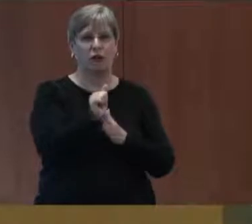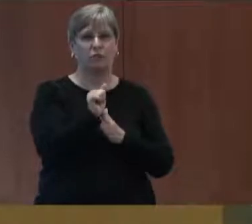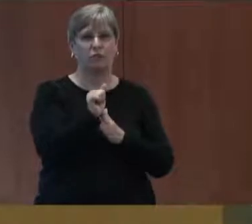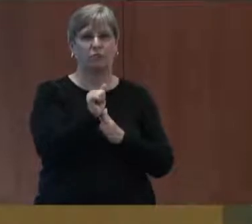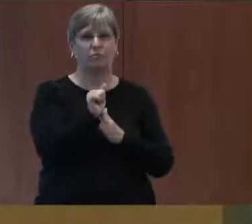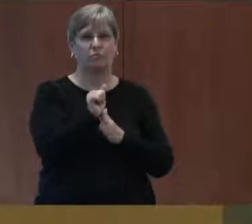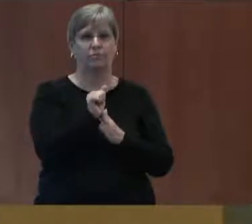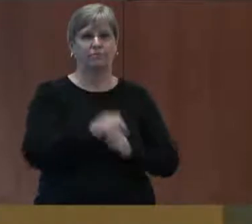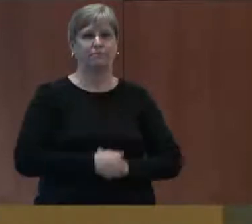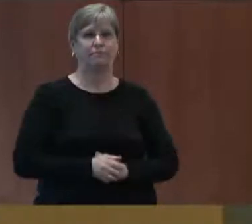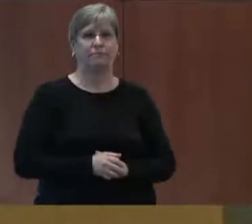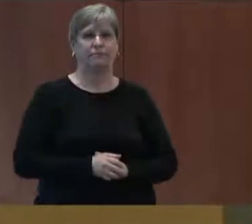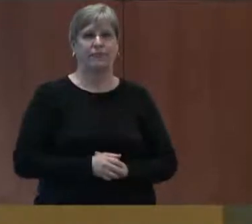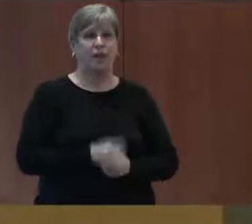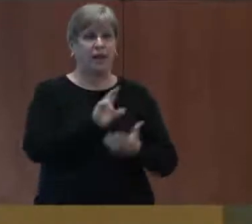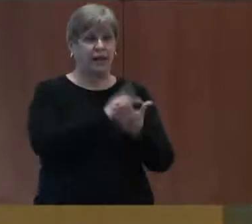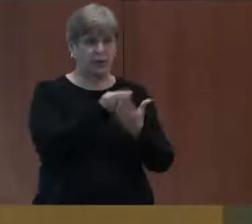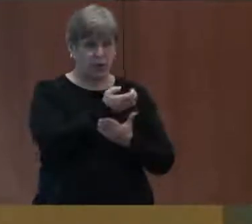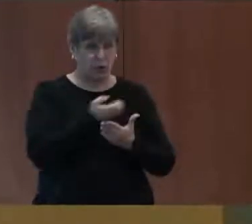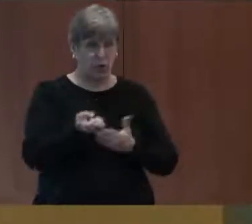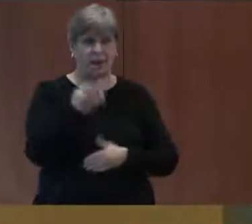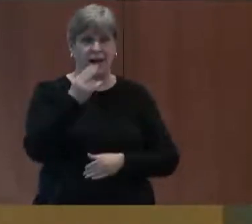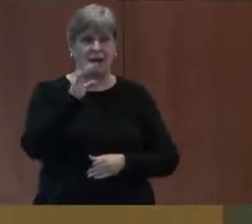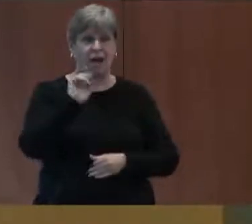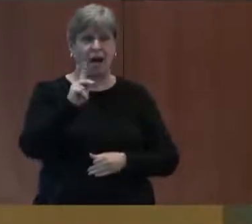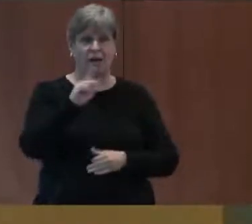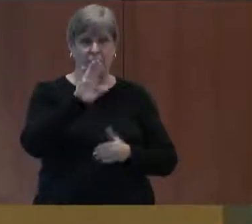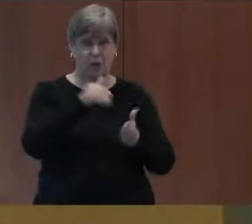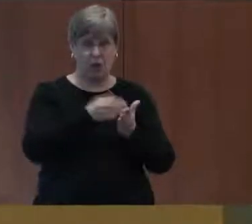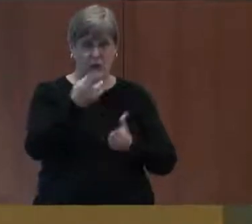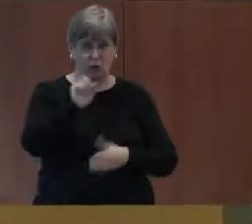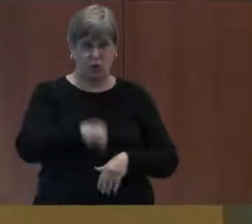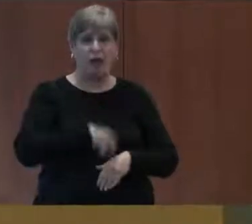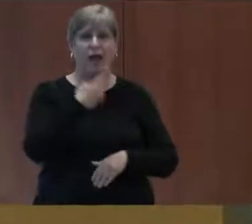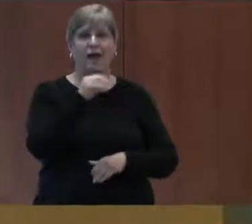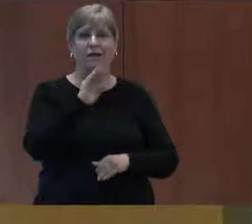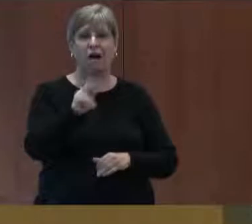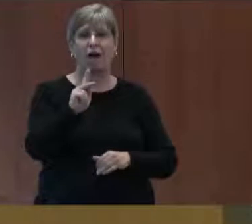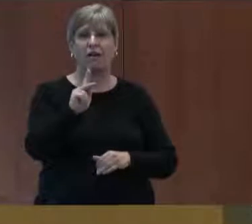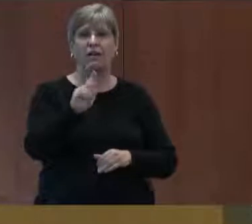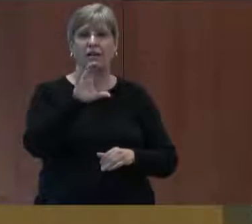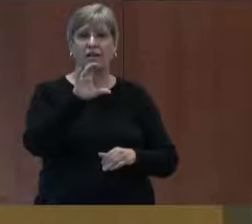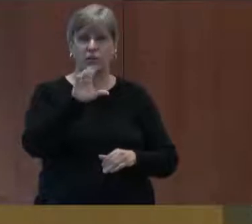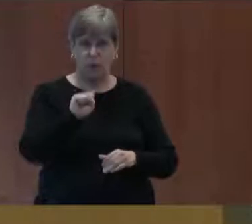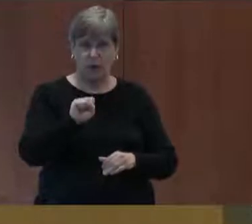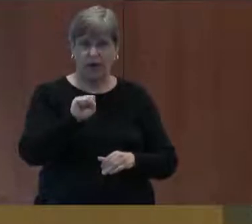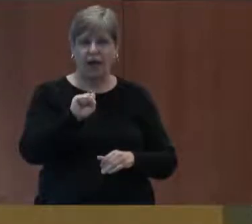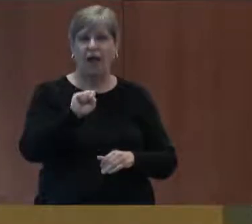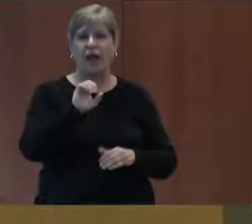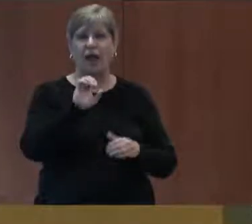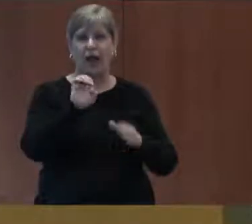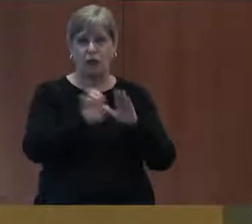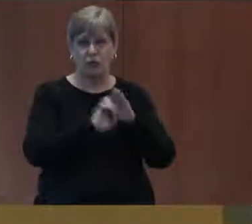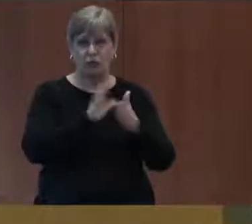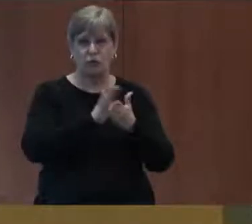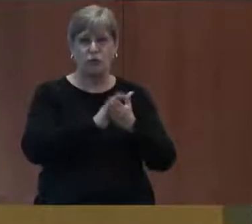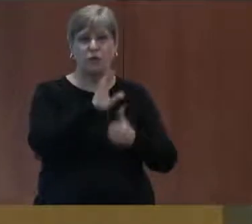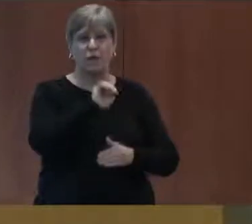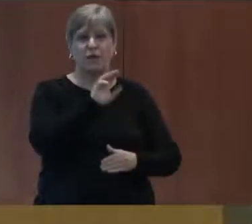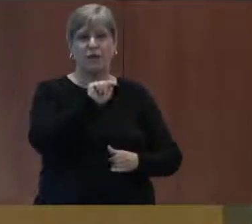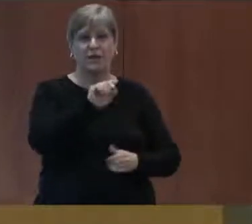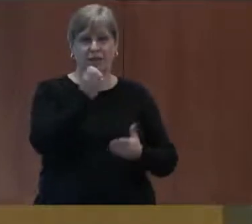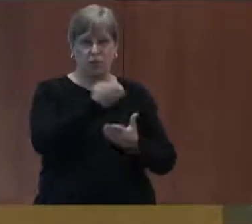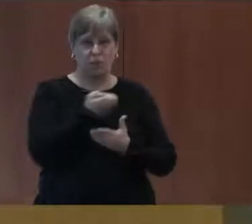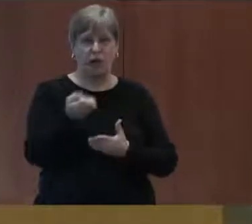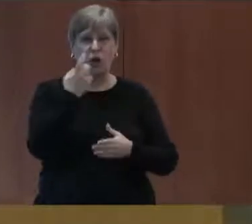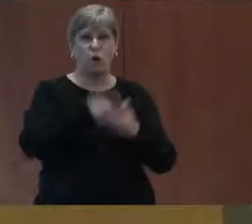$1,401,773. Kitchen equipment, Hancock Middle High School and Hancock and Clear Spring Elementary Schools to MTS equipment at a cost